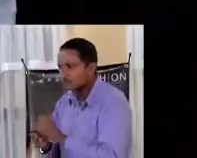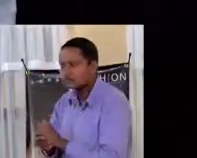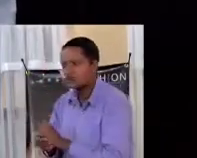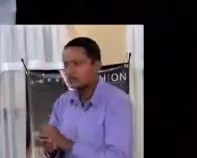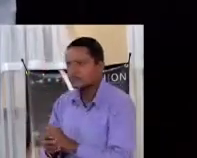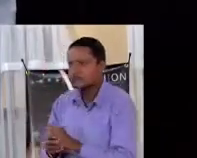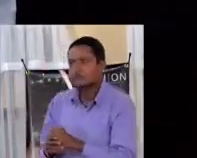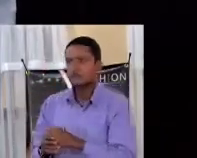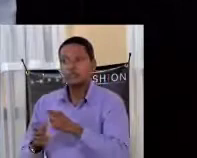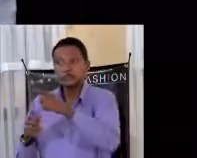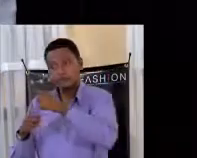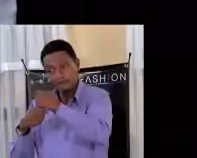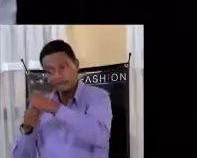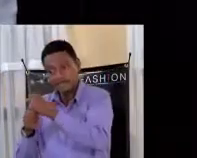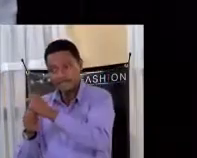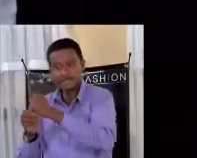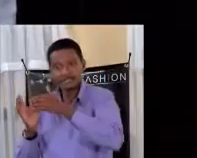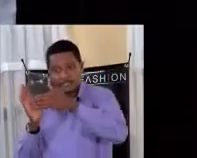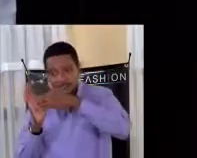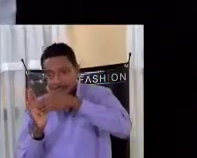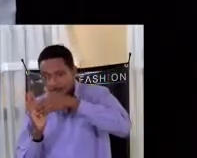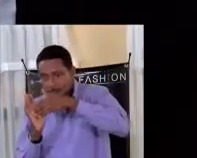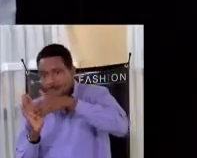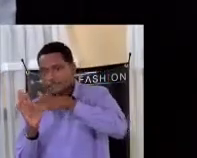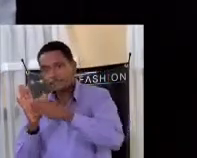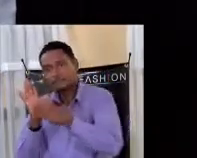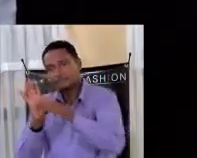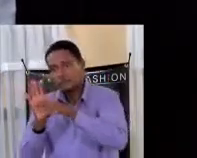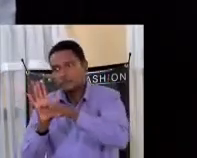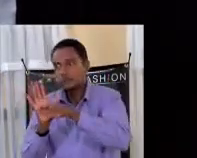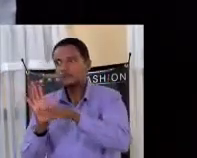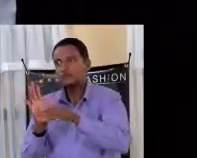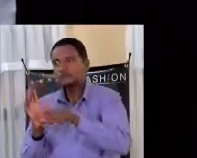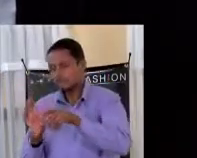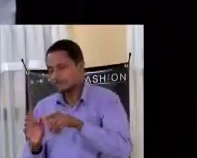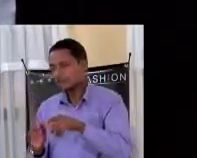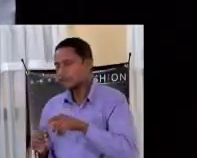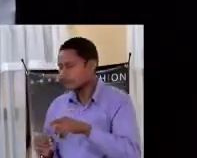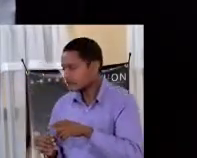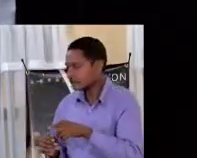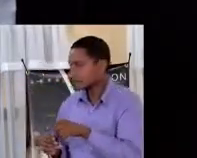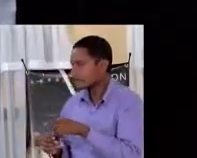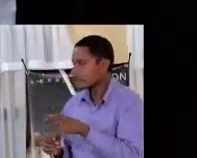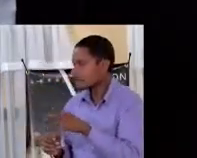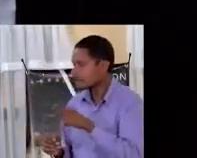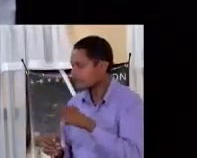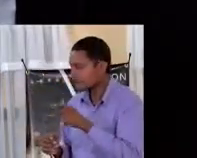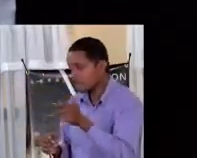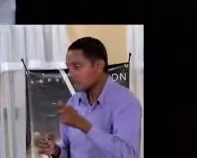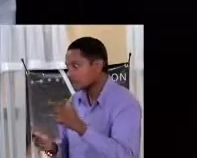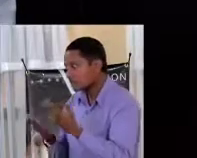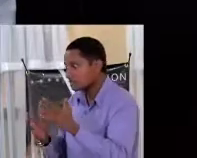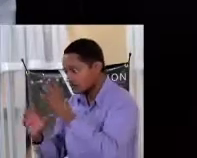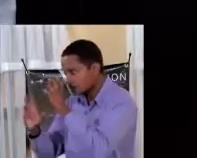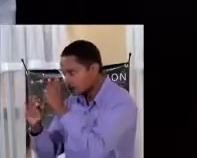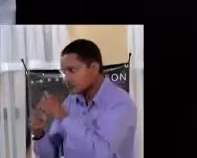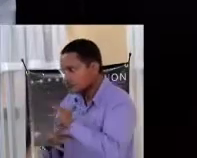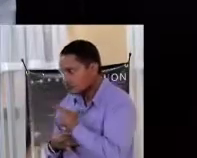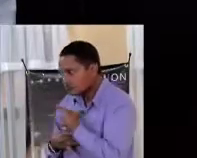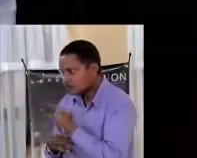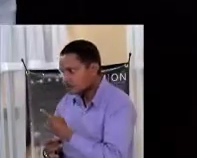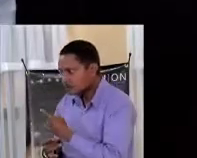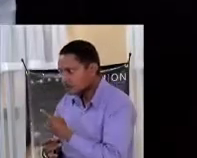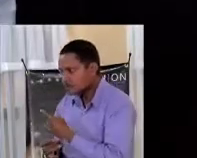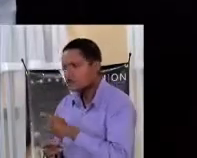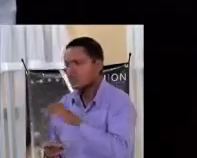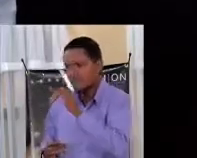to them that they could potentially wear and then expand your own following through that. It's definitely, definitely worth it. So that is